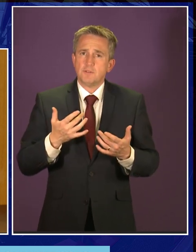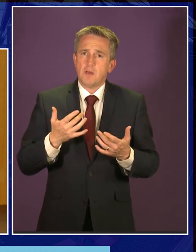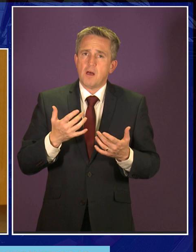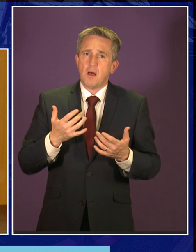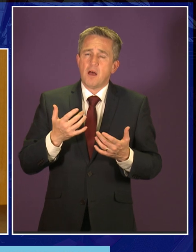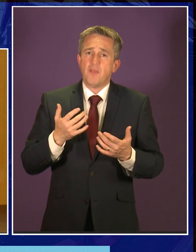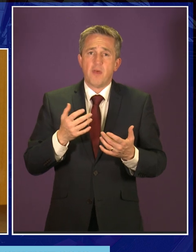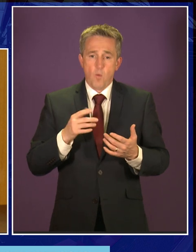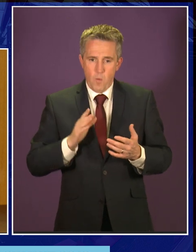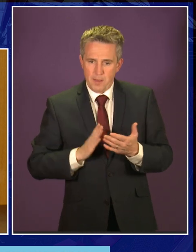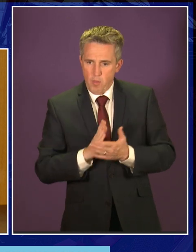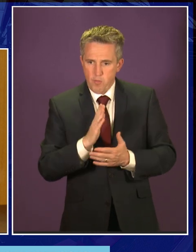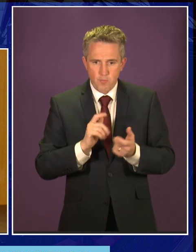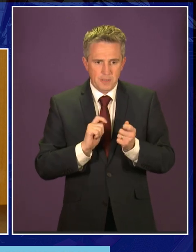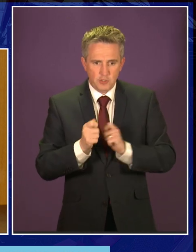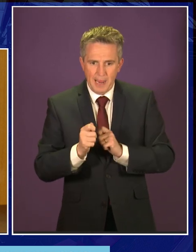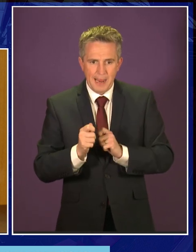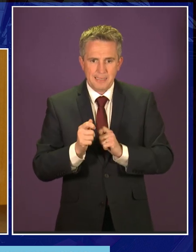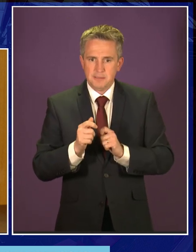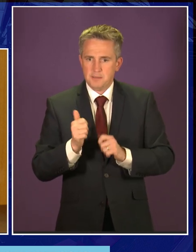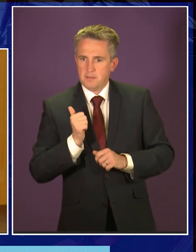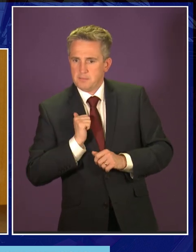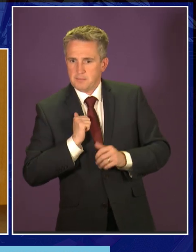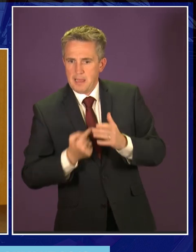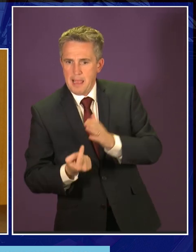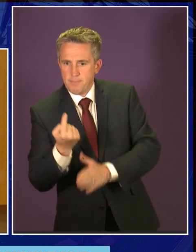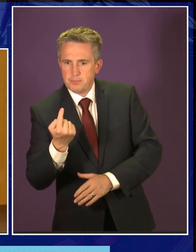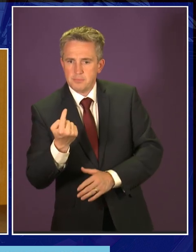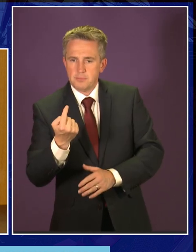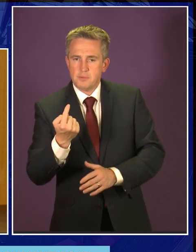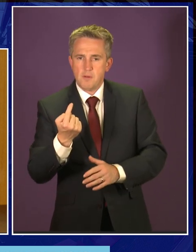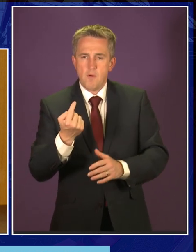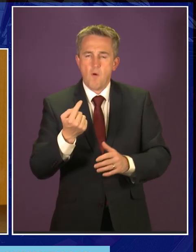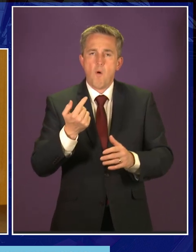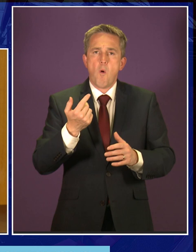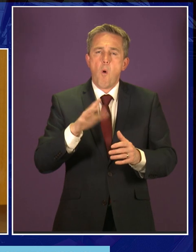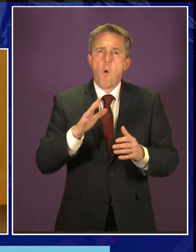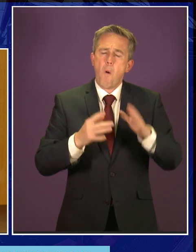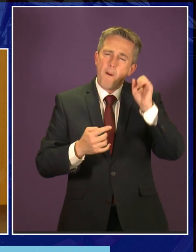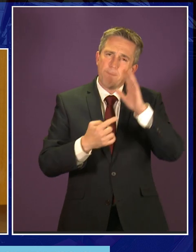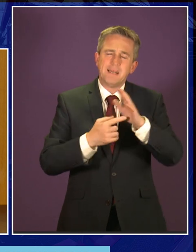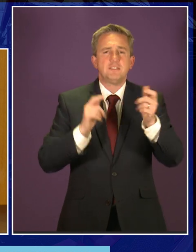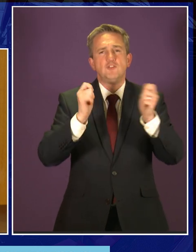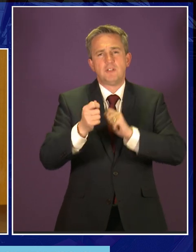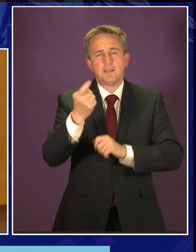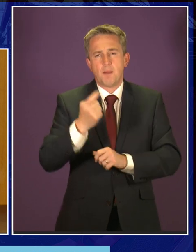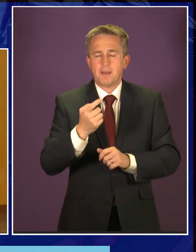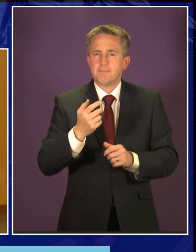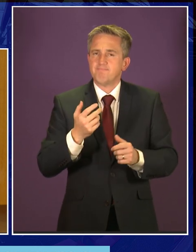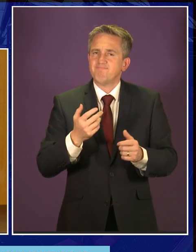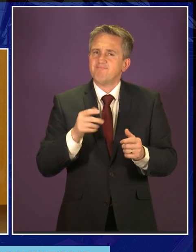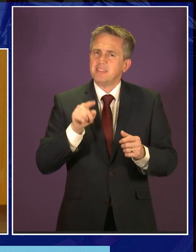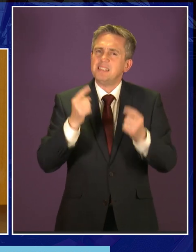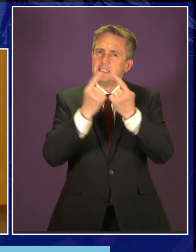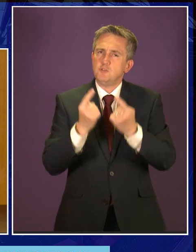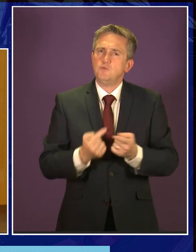being either at a crossroads, on the cusp, or in the very early stages of profound change, came strongly